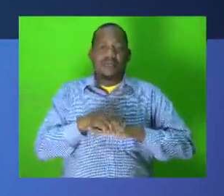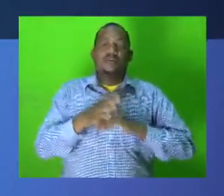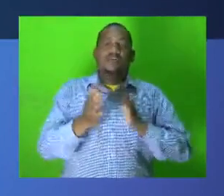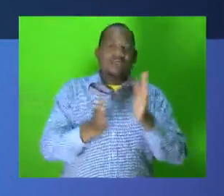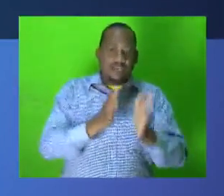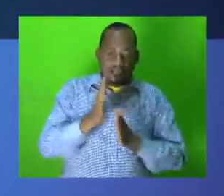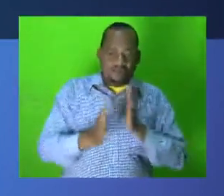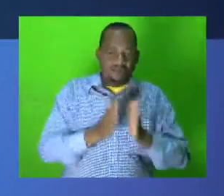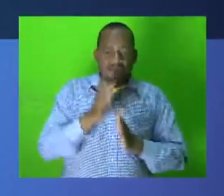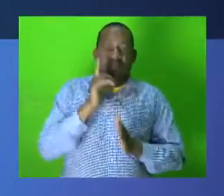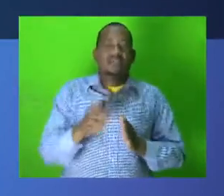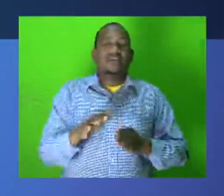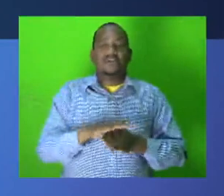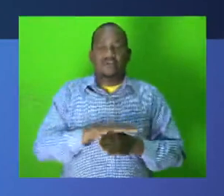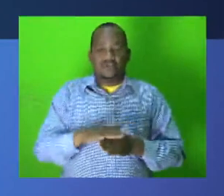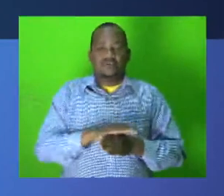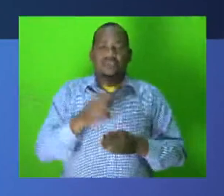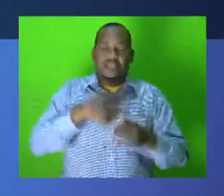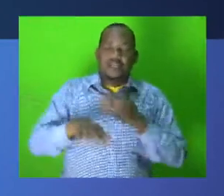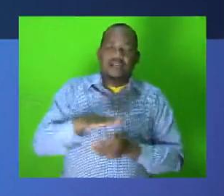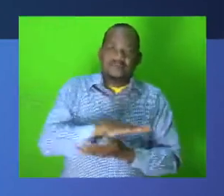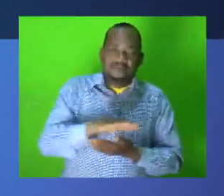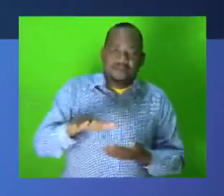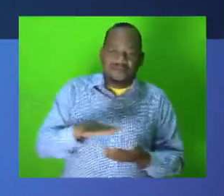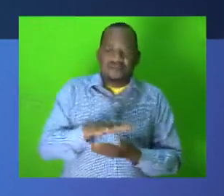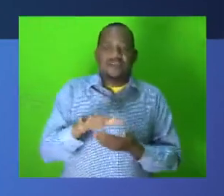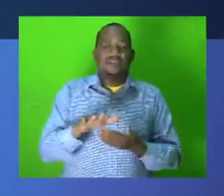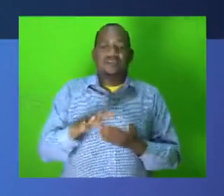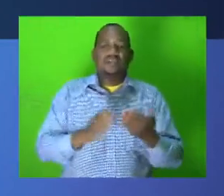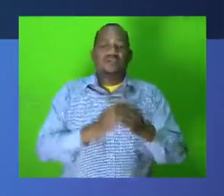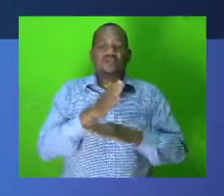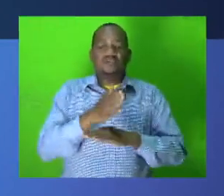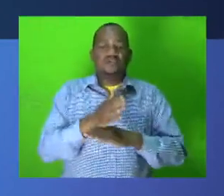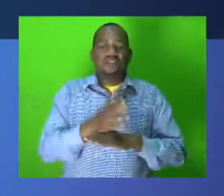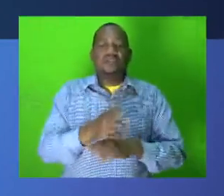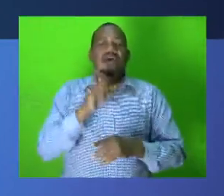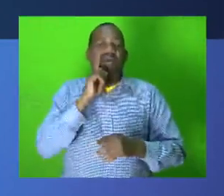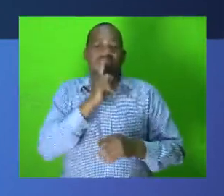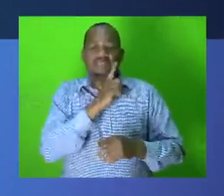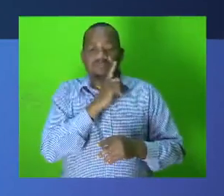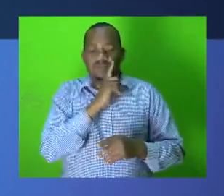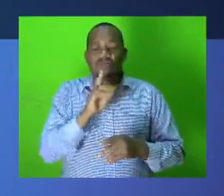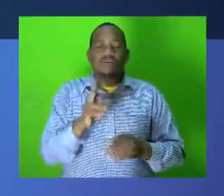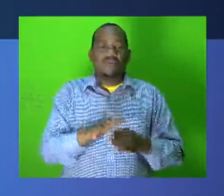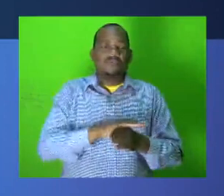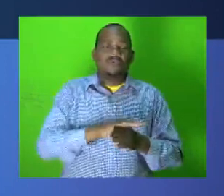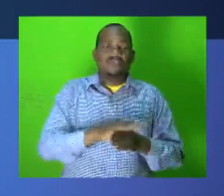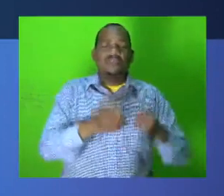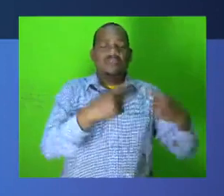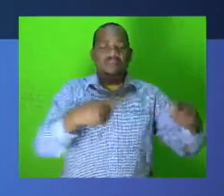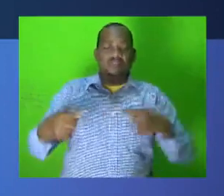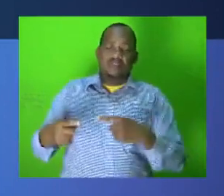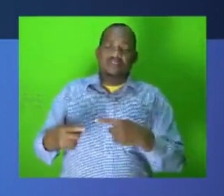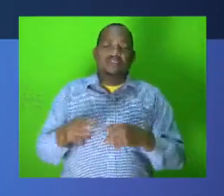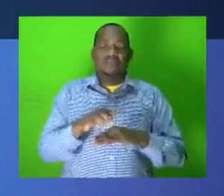Also, a researcher can be familiar with a problem affecting you to the behavior